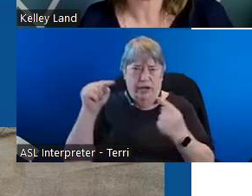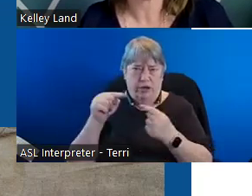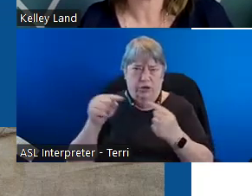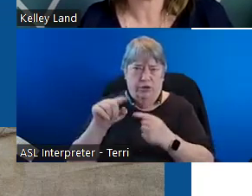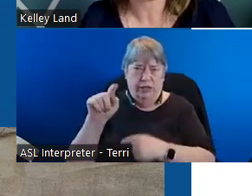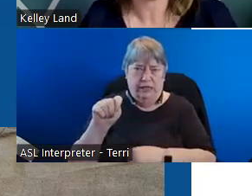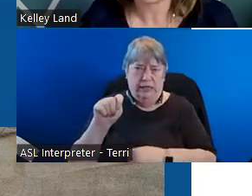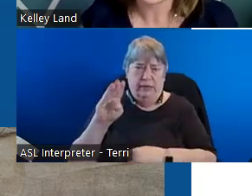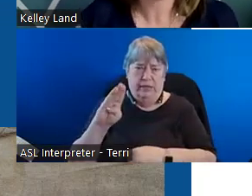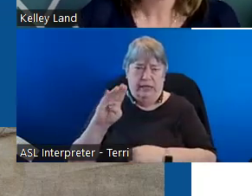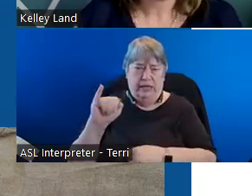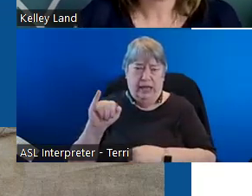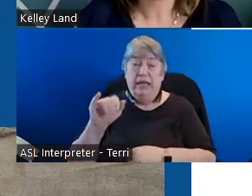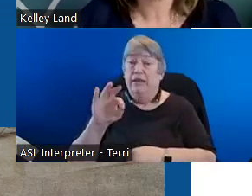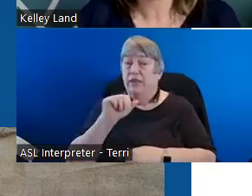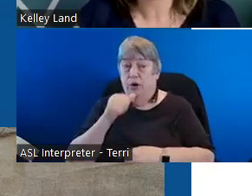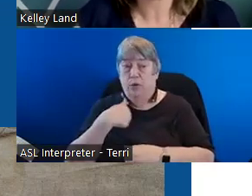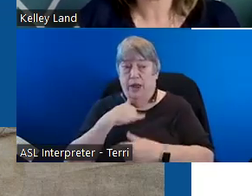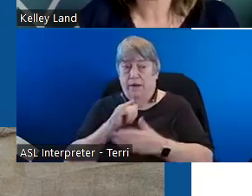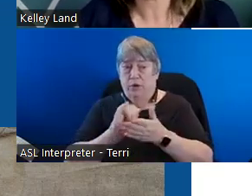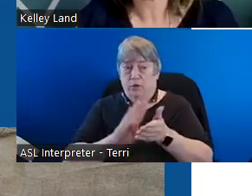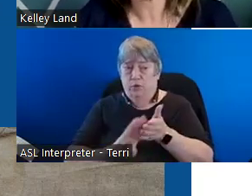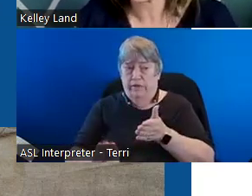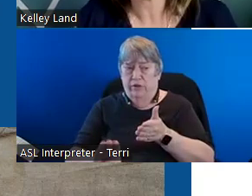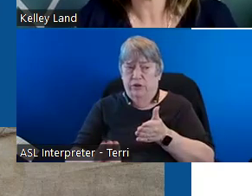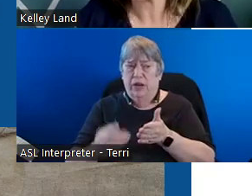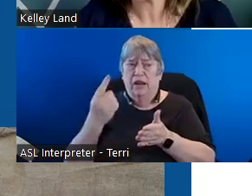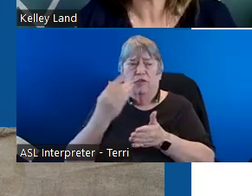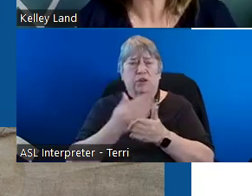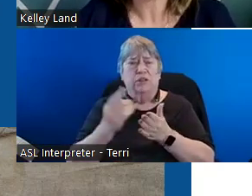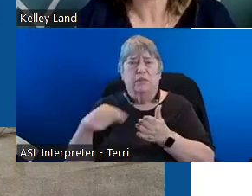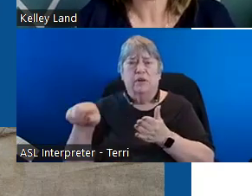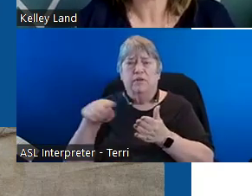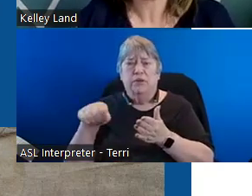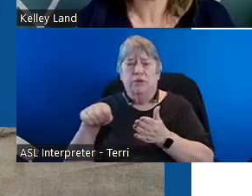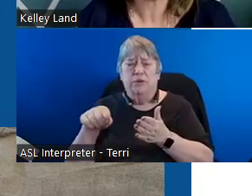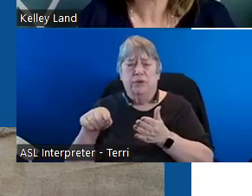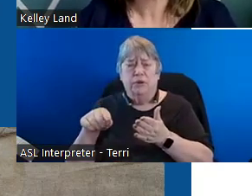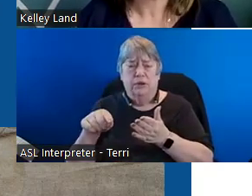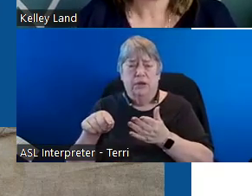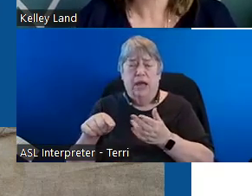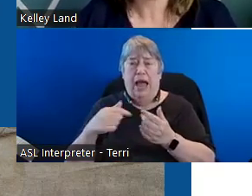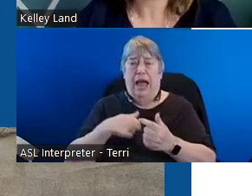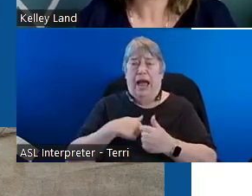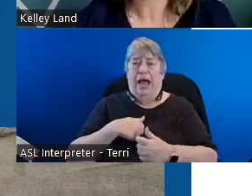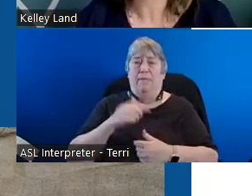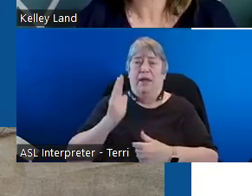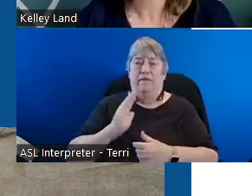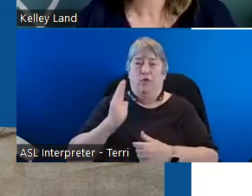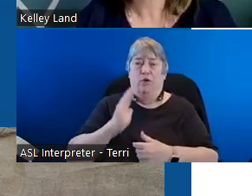she just showed on that map. And just for some of you that I know kind of showed up late, I'm a